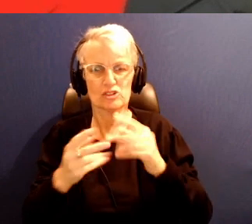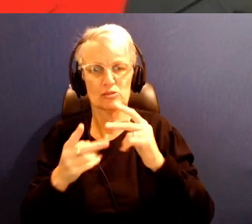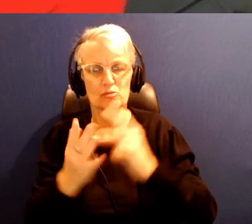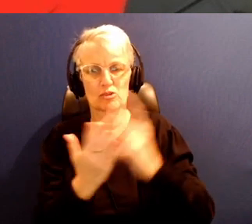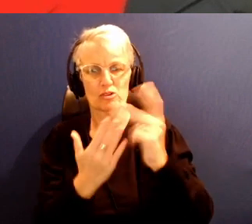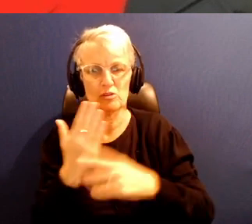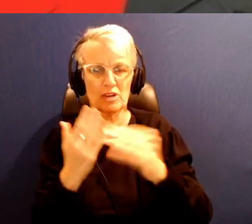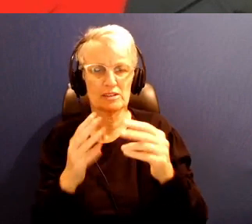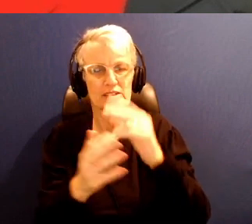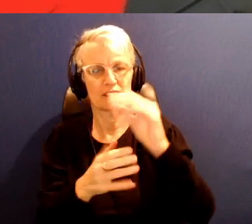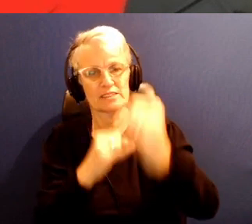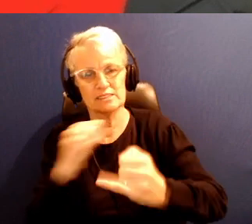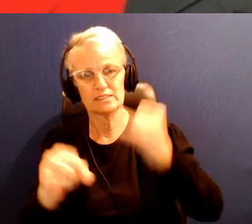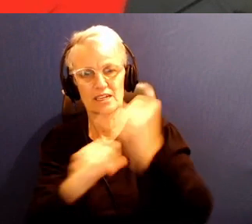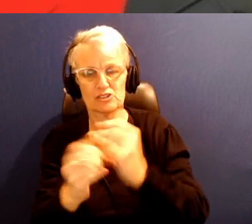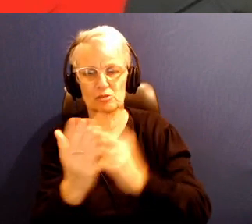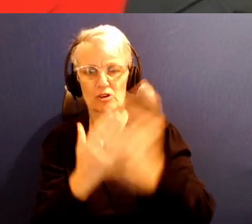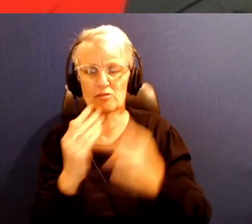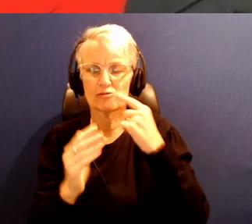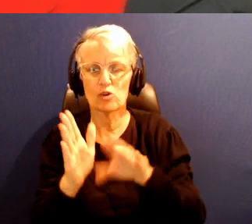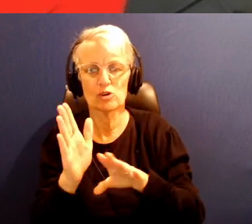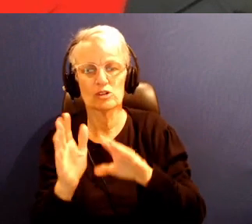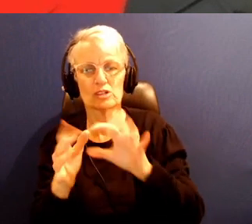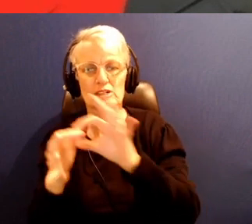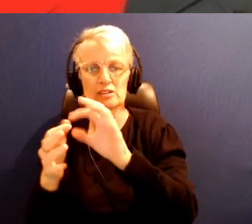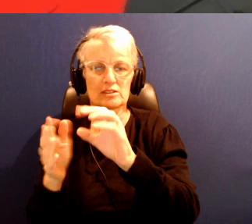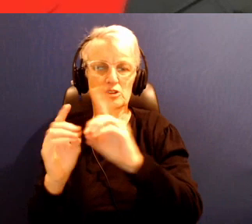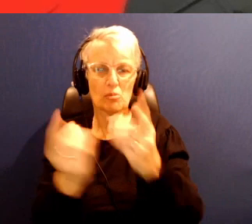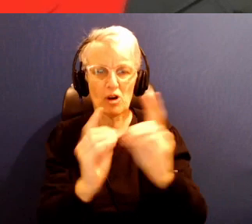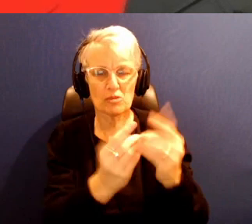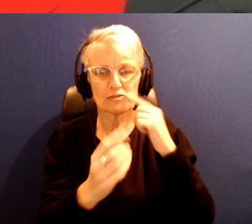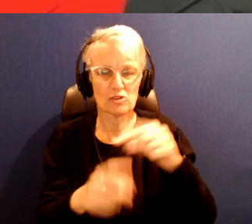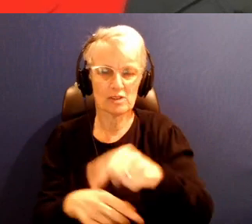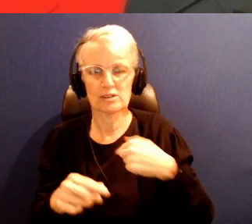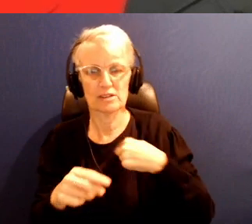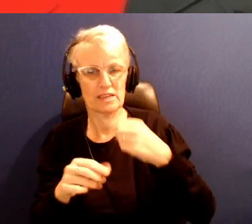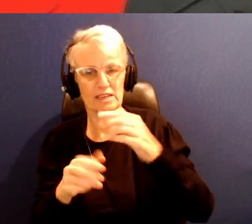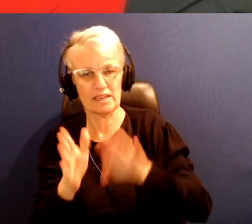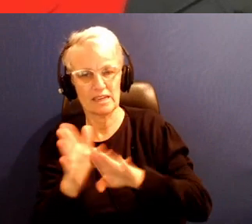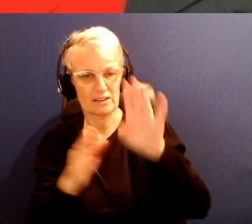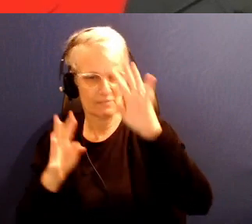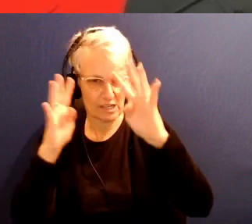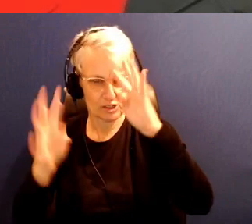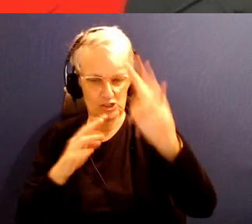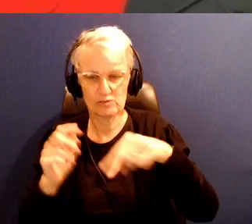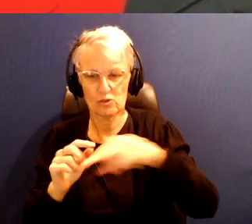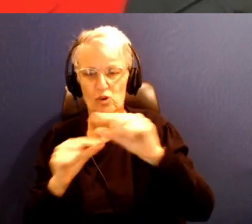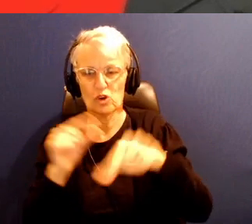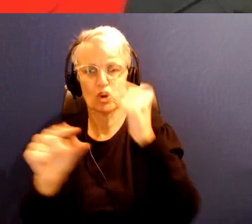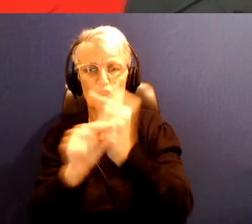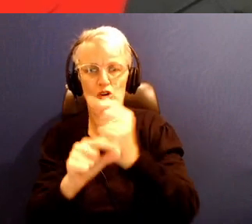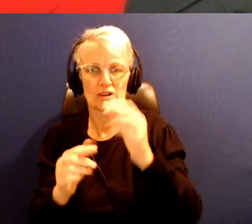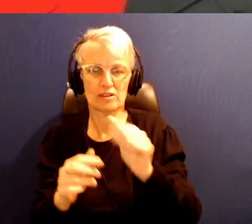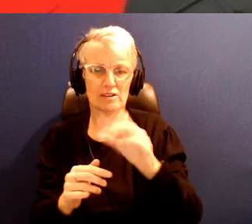and the International Internship Programs with the Partnerships for Development and Innovation at Global Affairs Canada. I'm